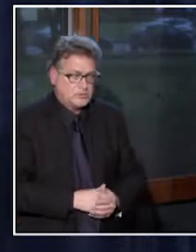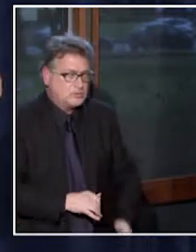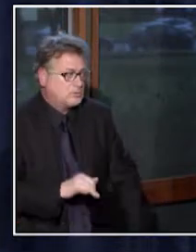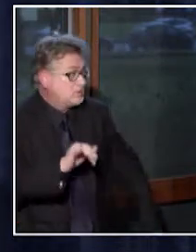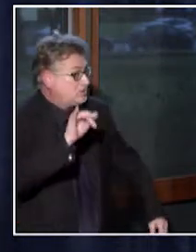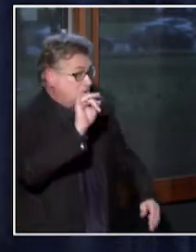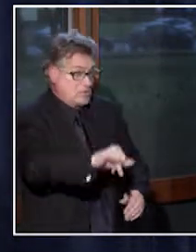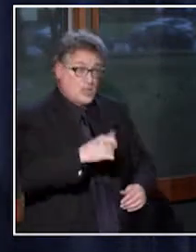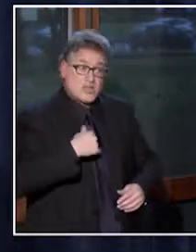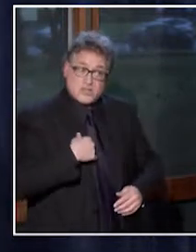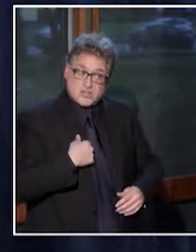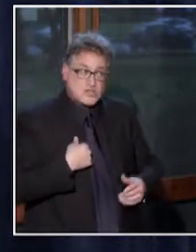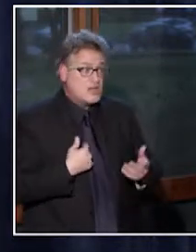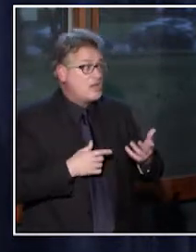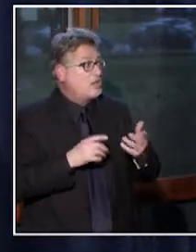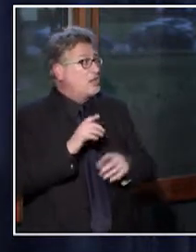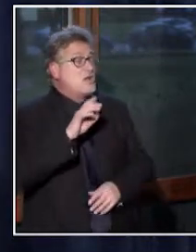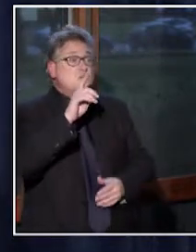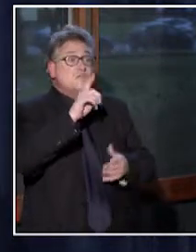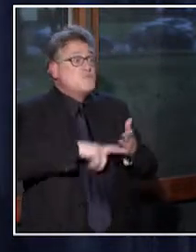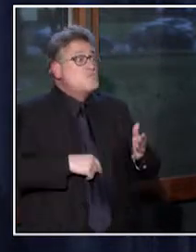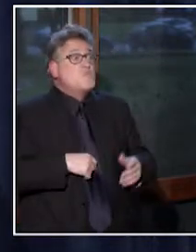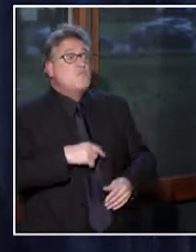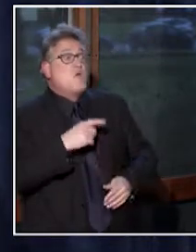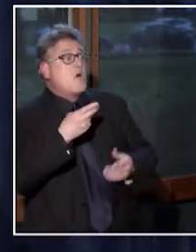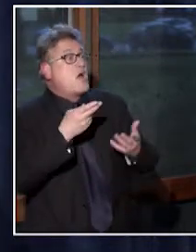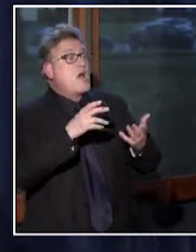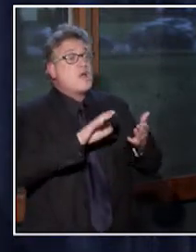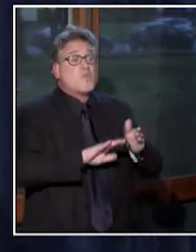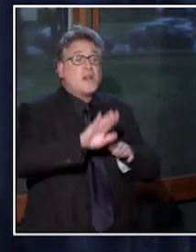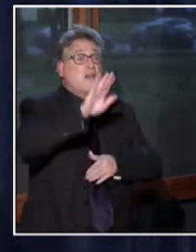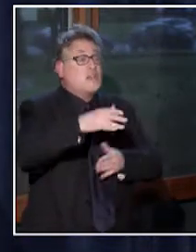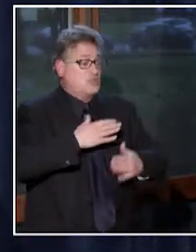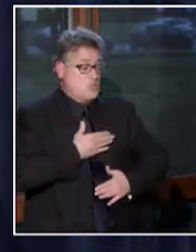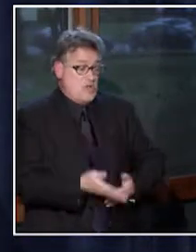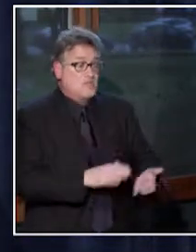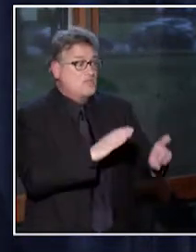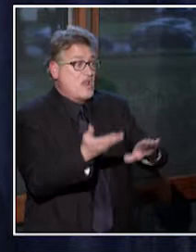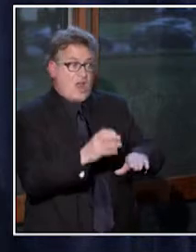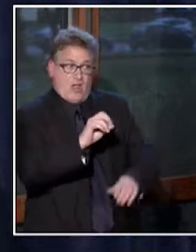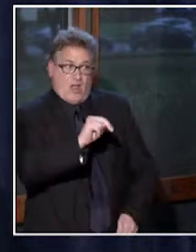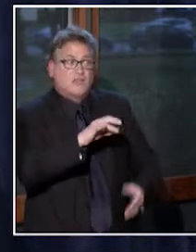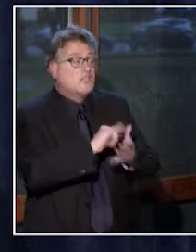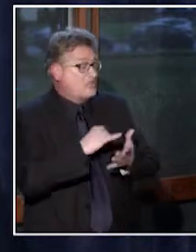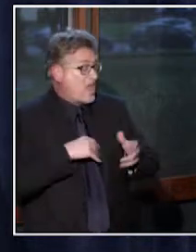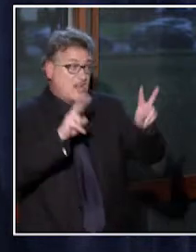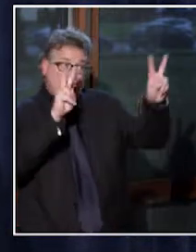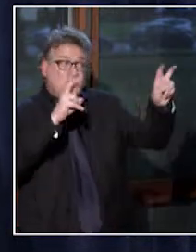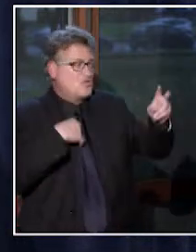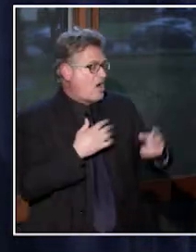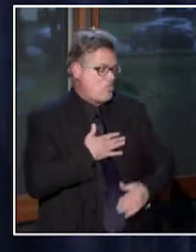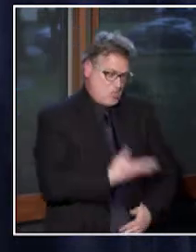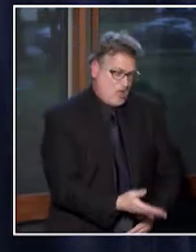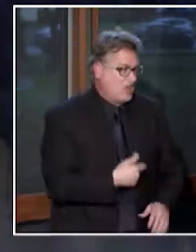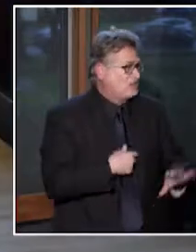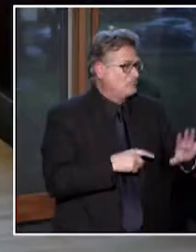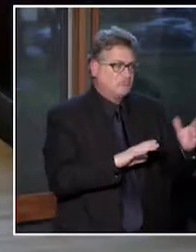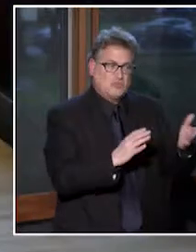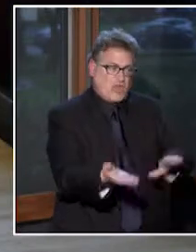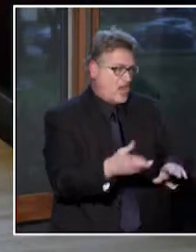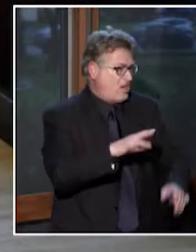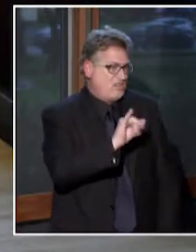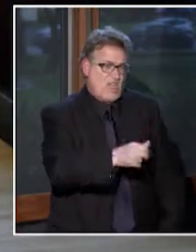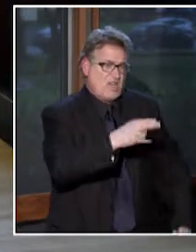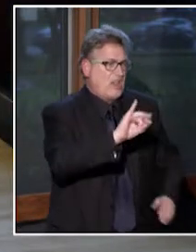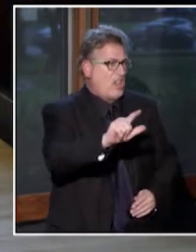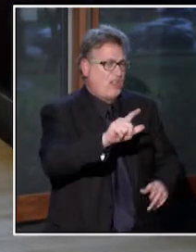This is a hill I am asked often, Ted, what hills are you willing to die on? This is one of them. Make no mistake about it. We are